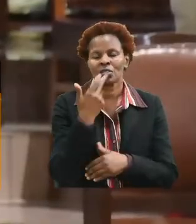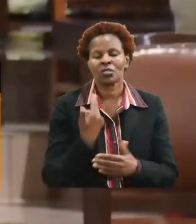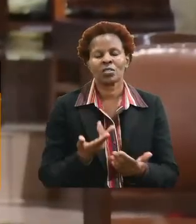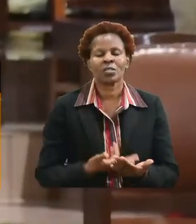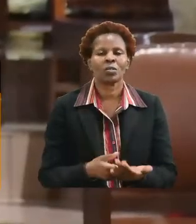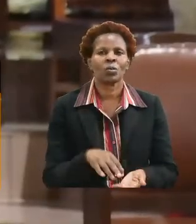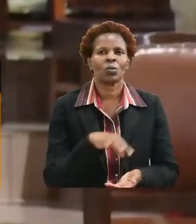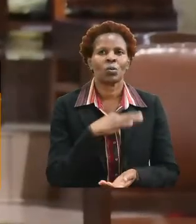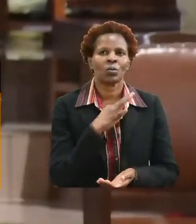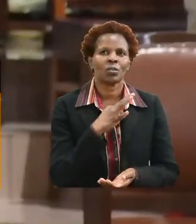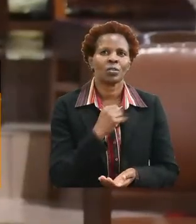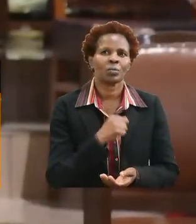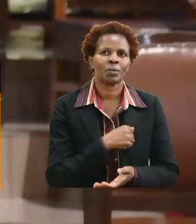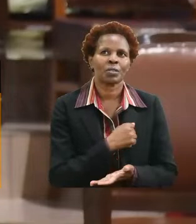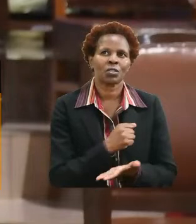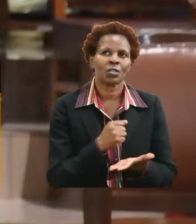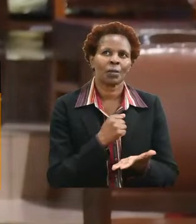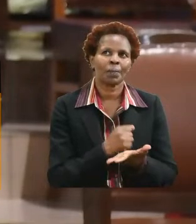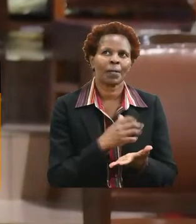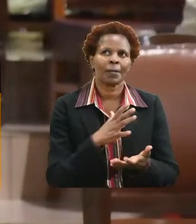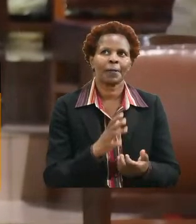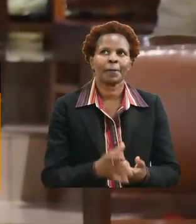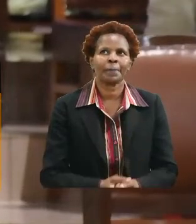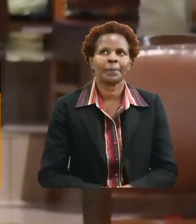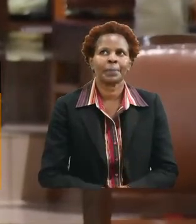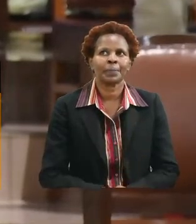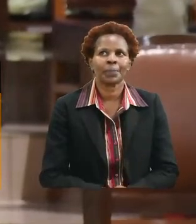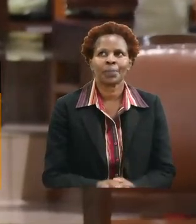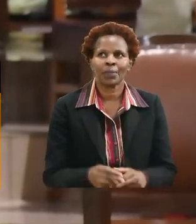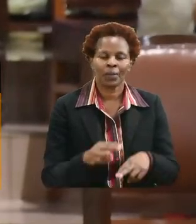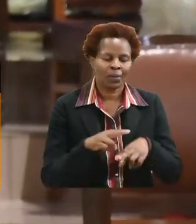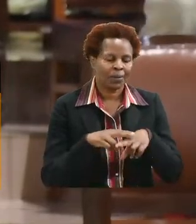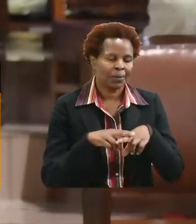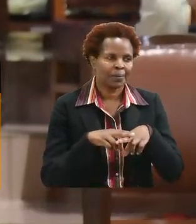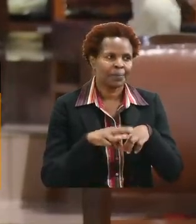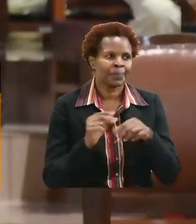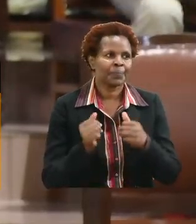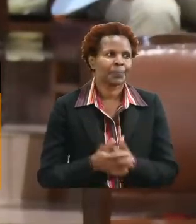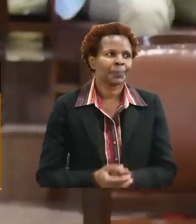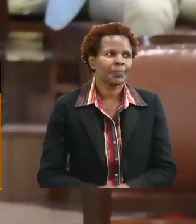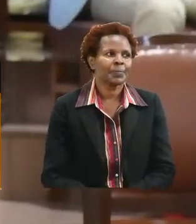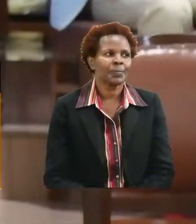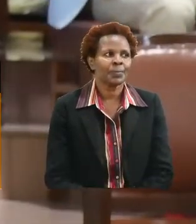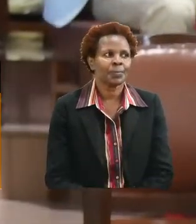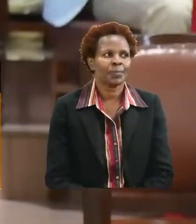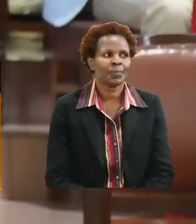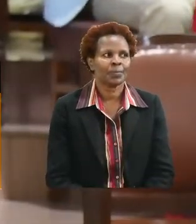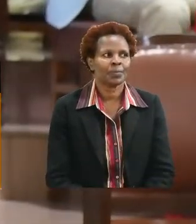the Son, and of the Holy Spirit. Amen. Amen. Shall we be seated?